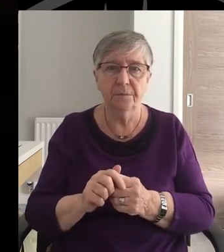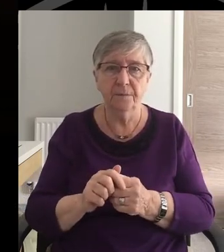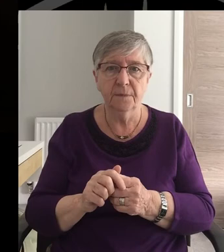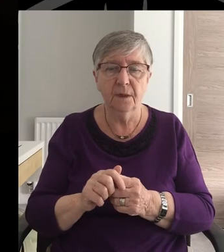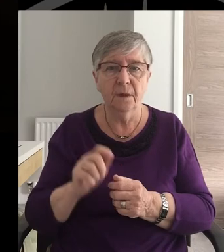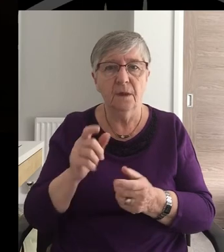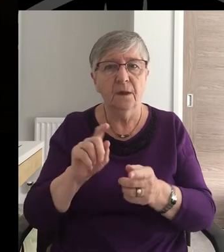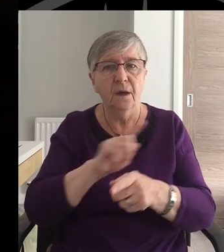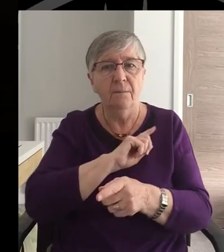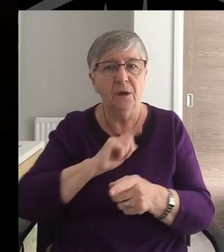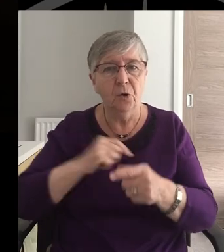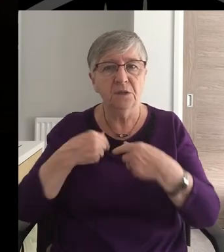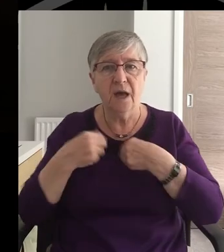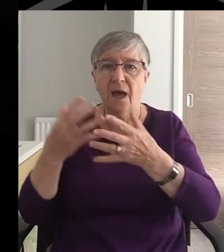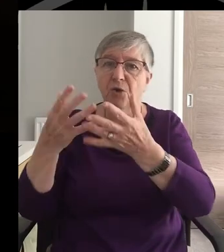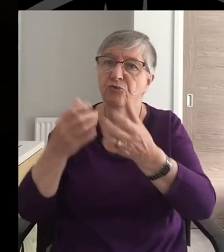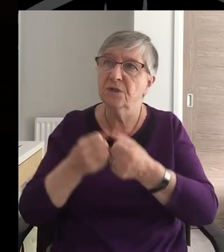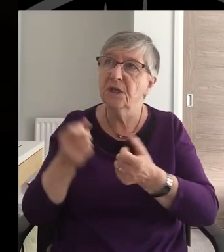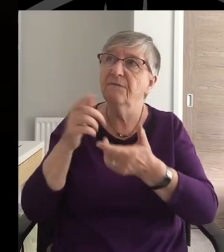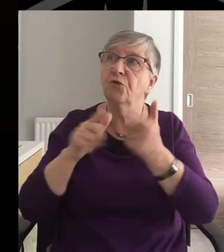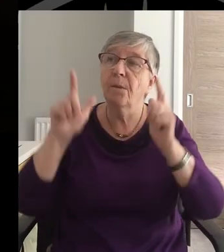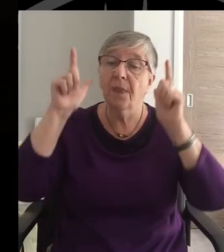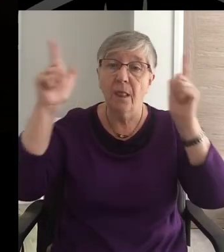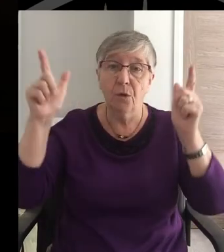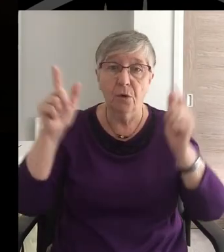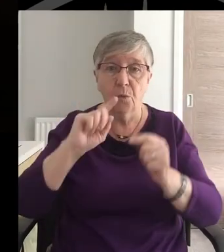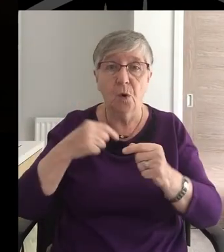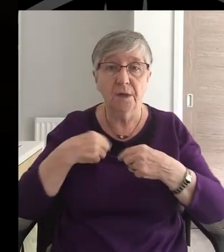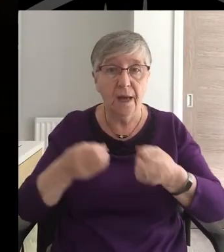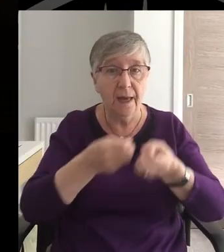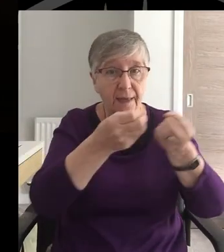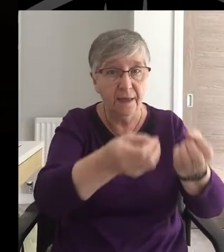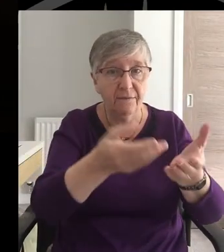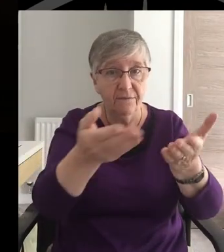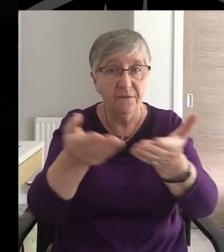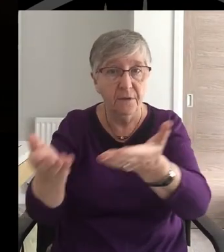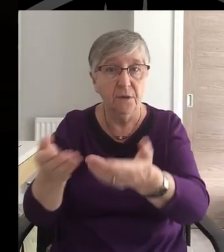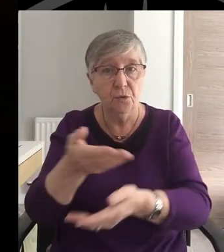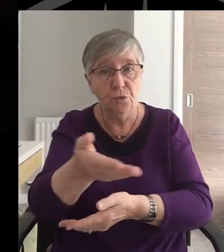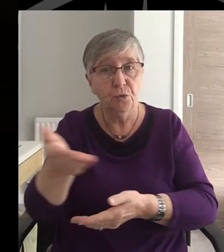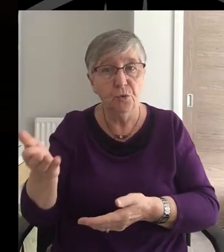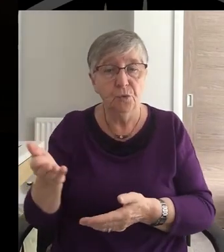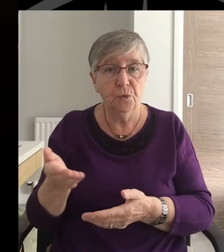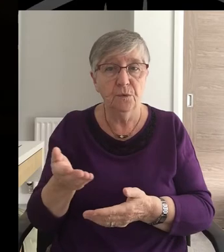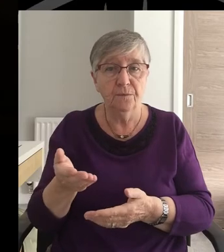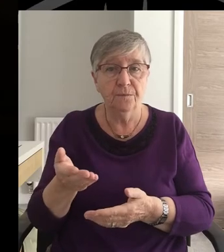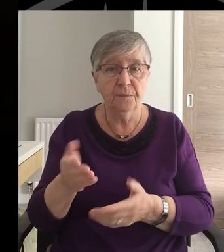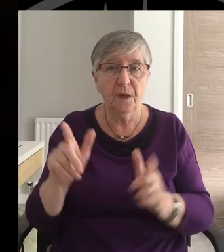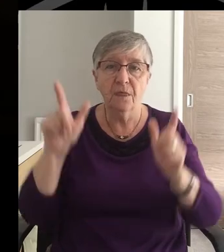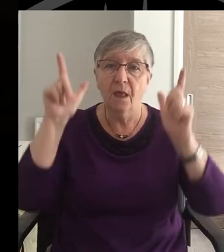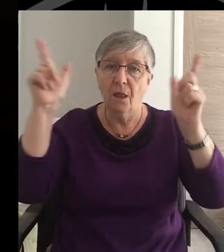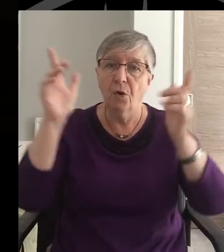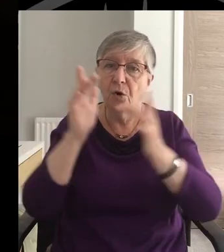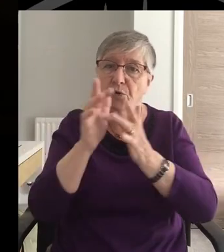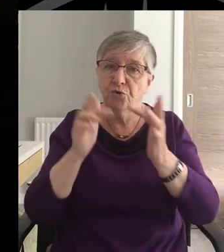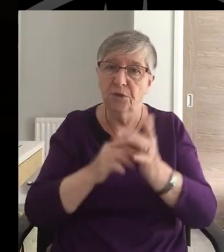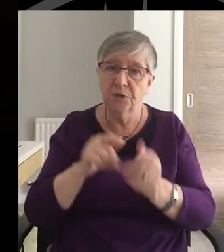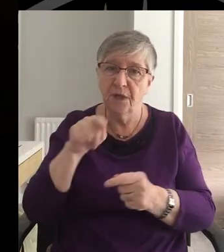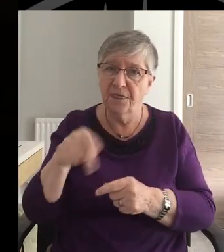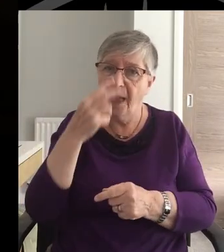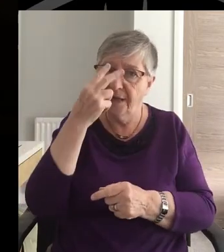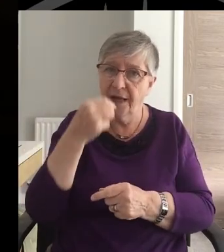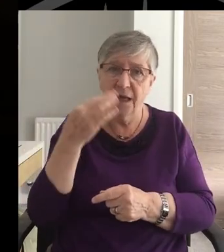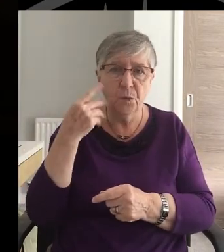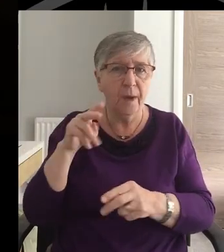For I received from the Lord What I also passed on to you The Lord Jesus, on the